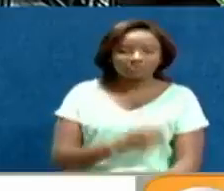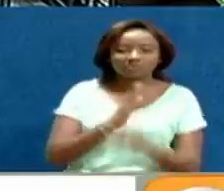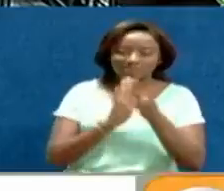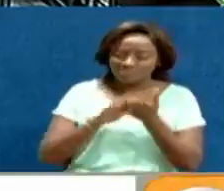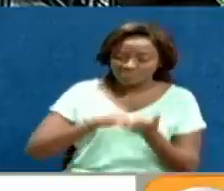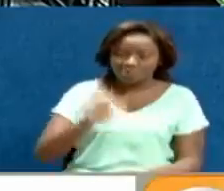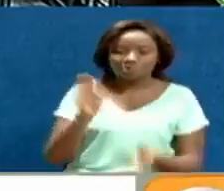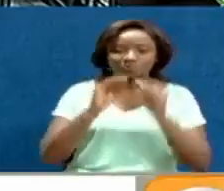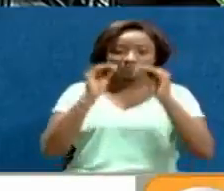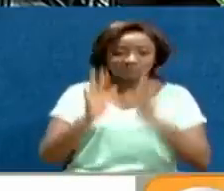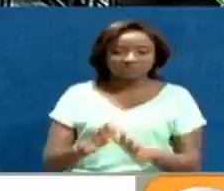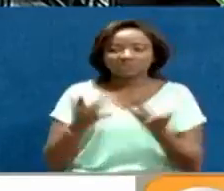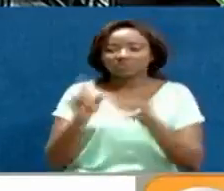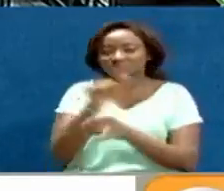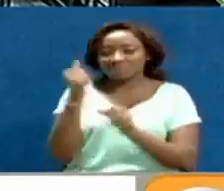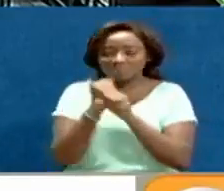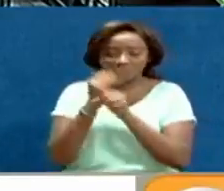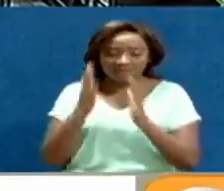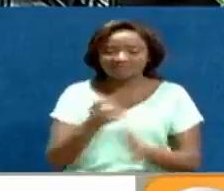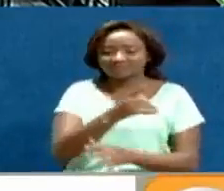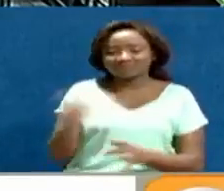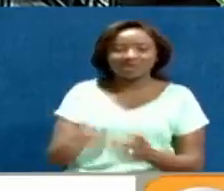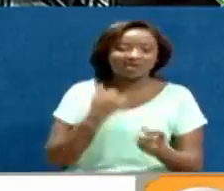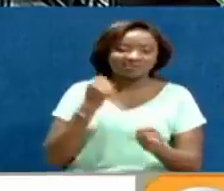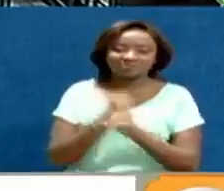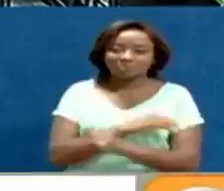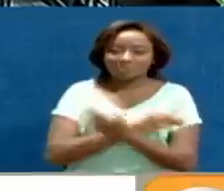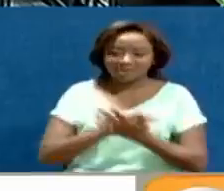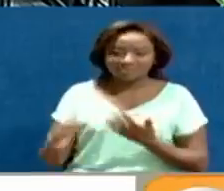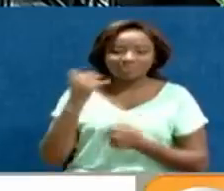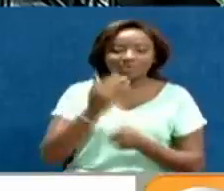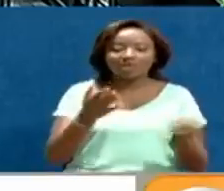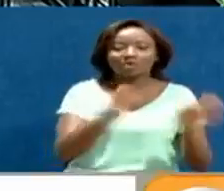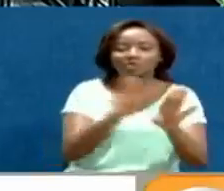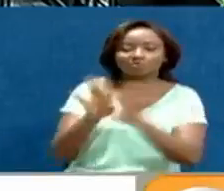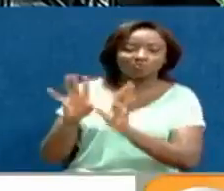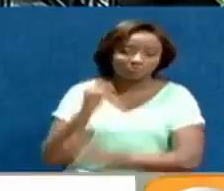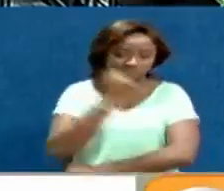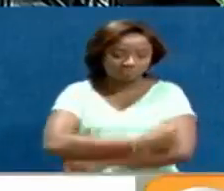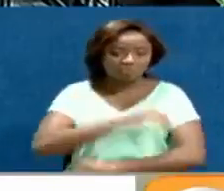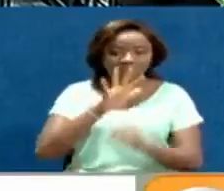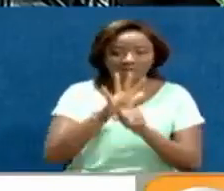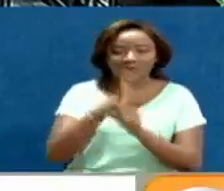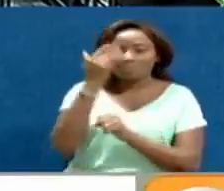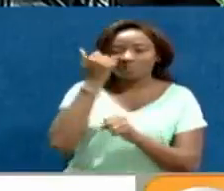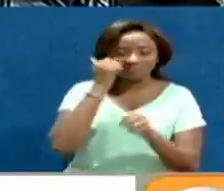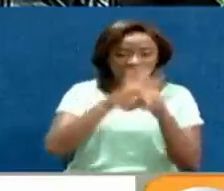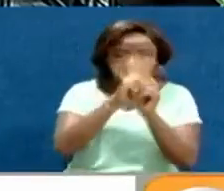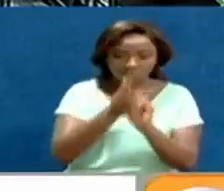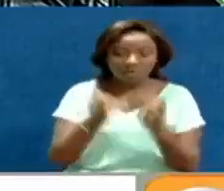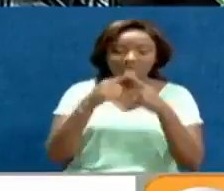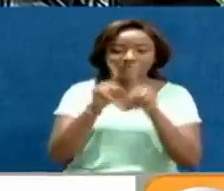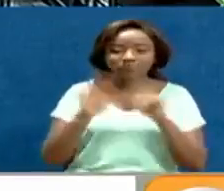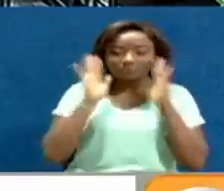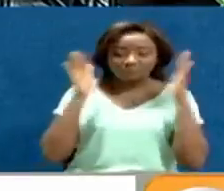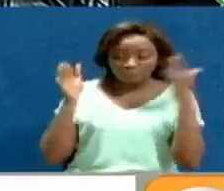staff have been rendered jobless owing to the impact of COVID-19 on learning institutions. And with the pressure expected to shift to